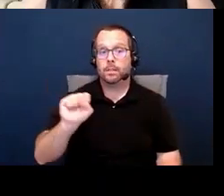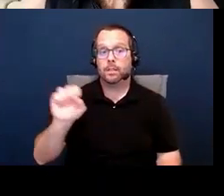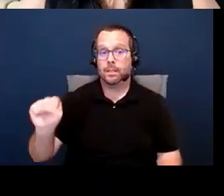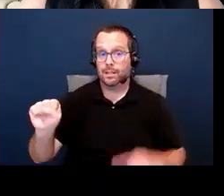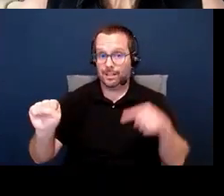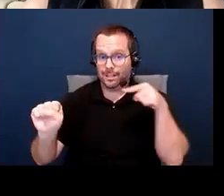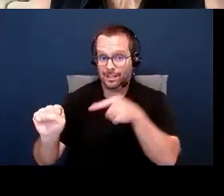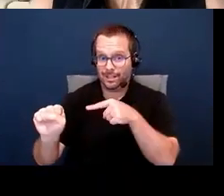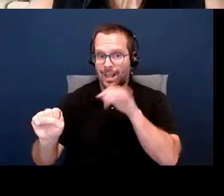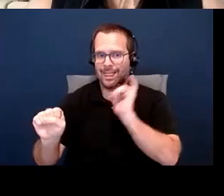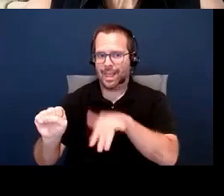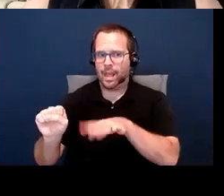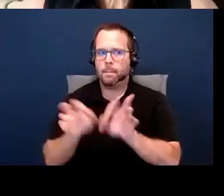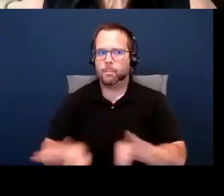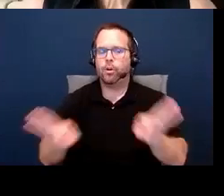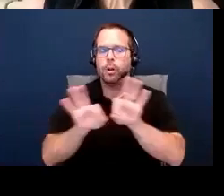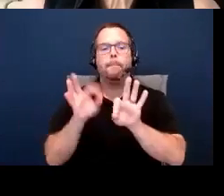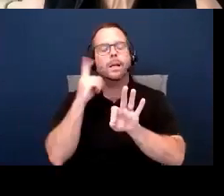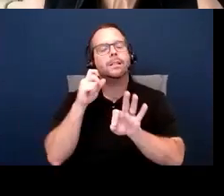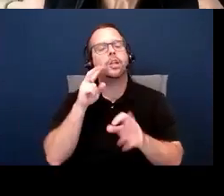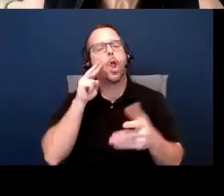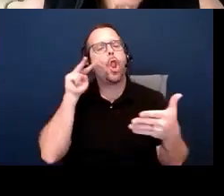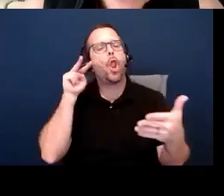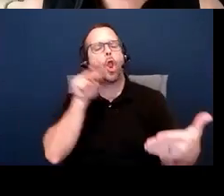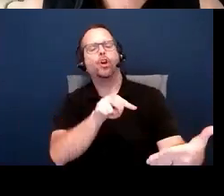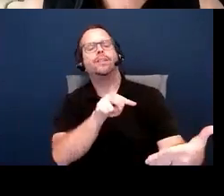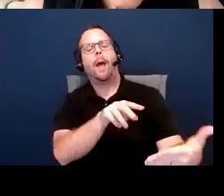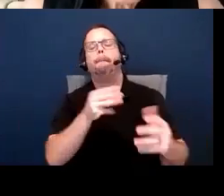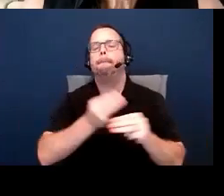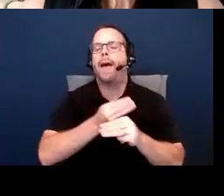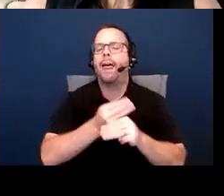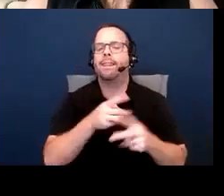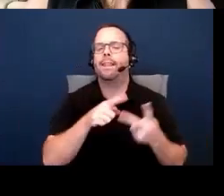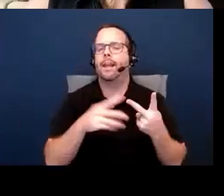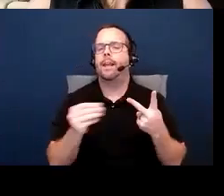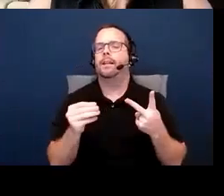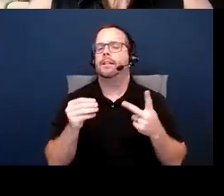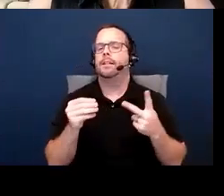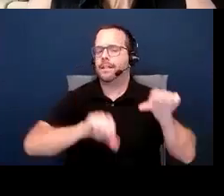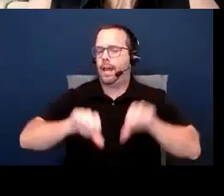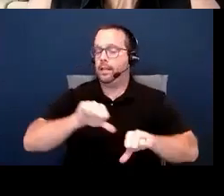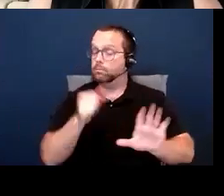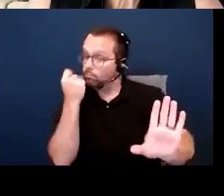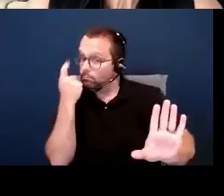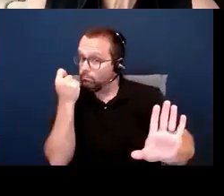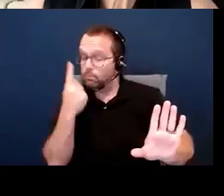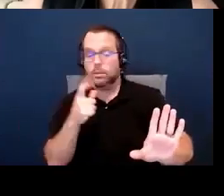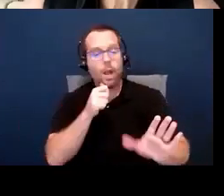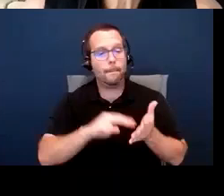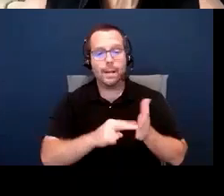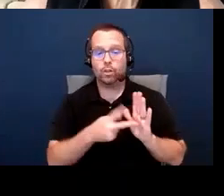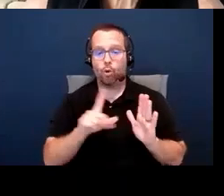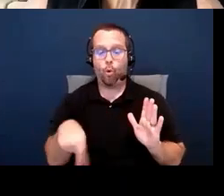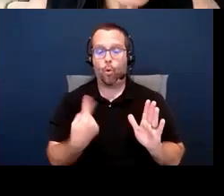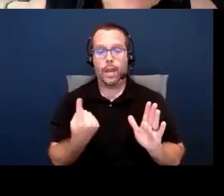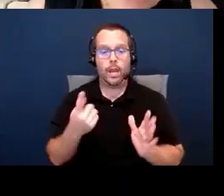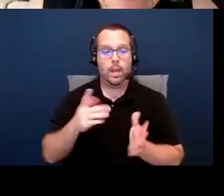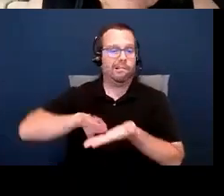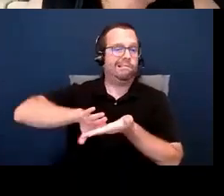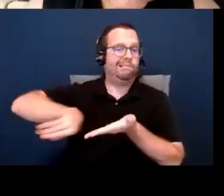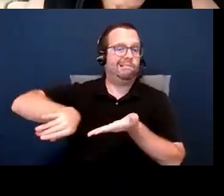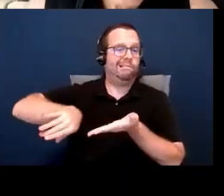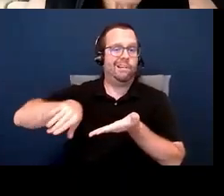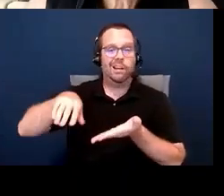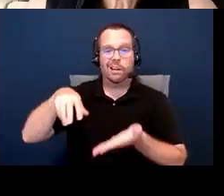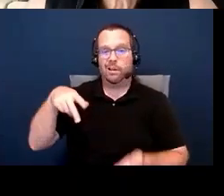fact that it looks at mathematics and science. Now, that doesn't mean that we're excluding